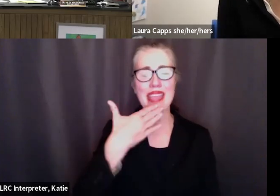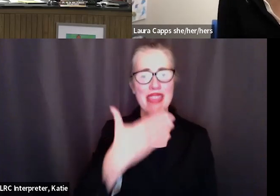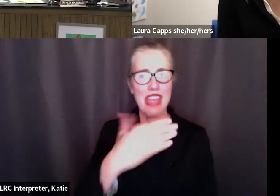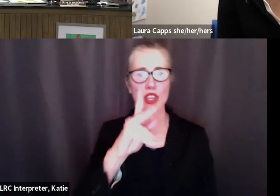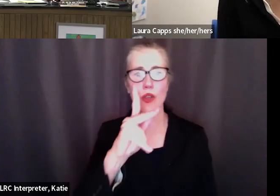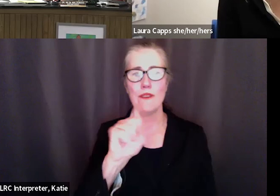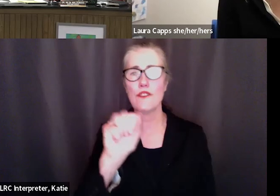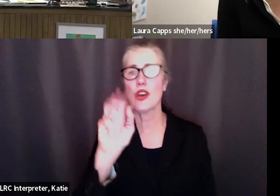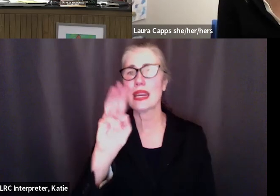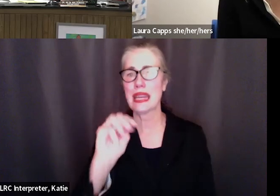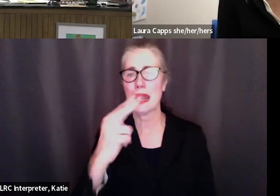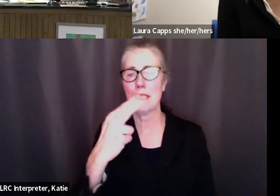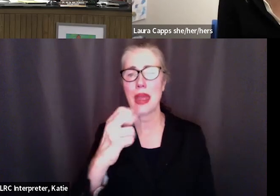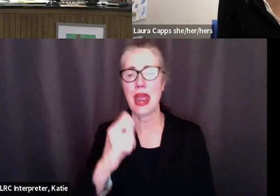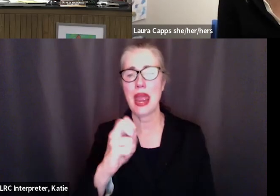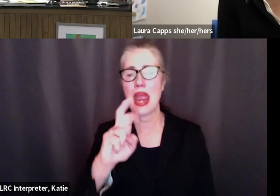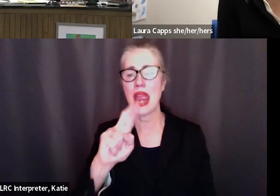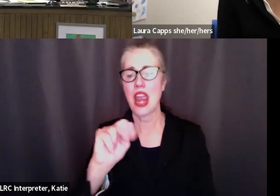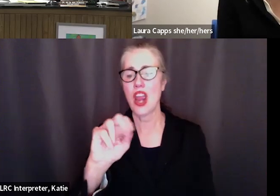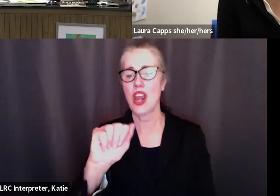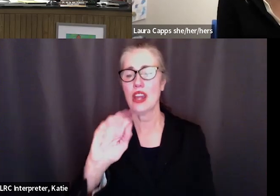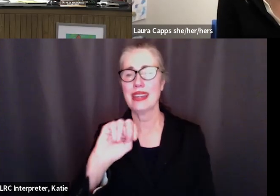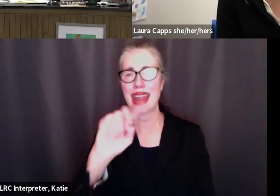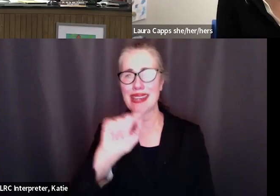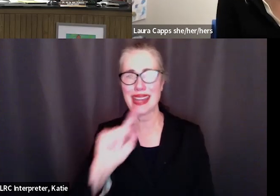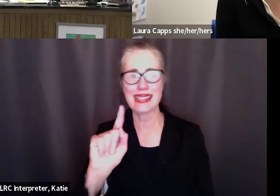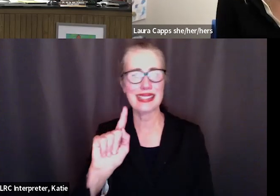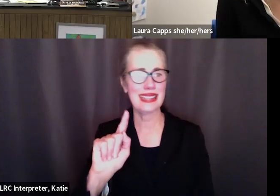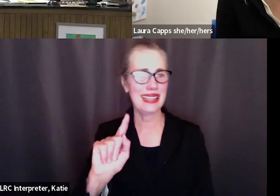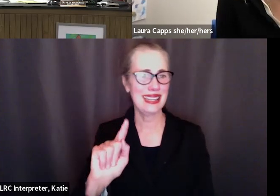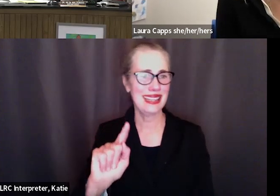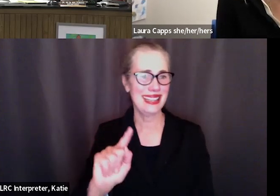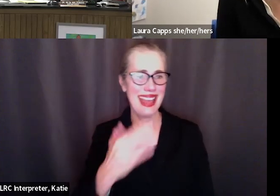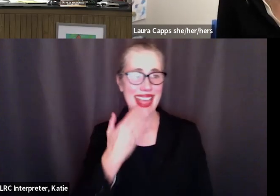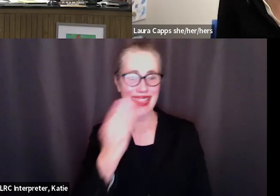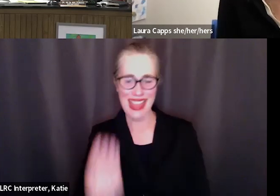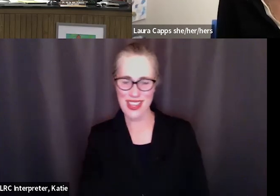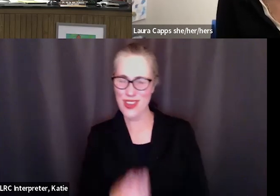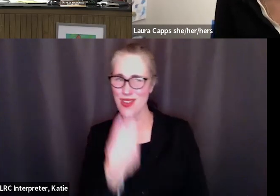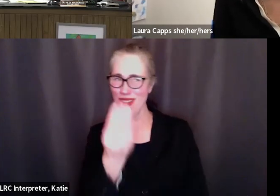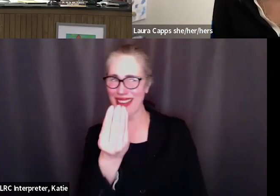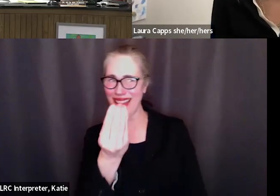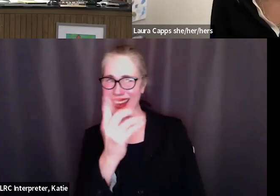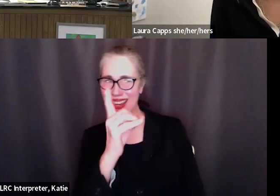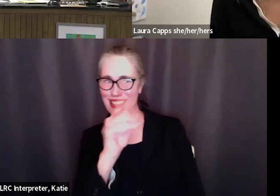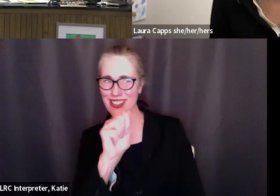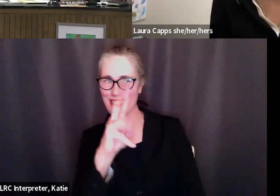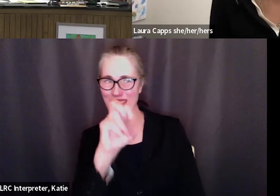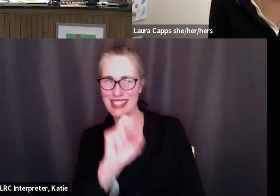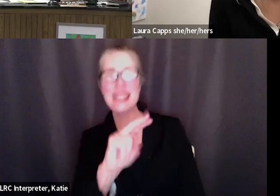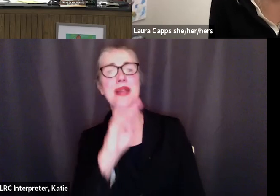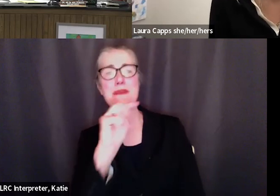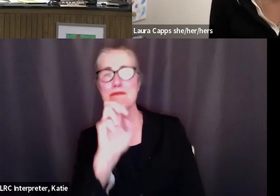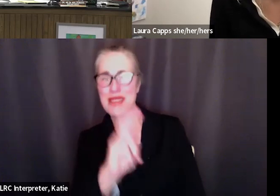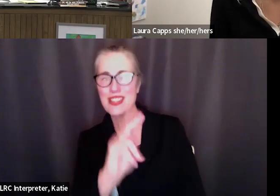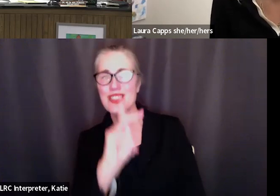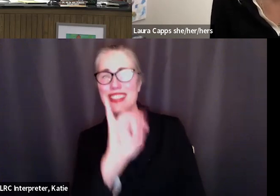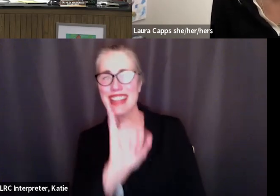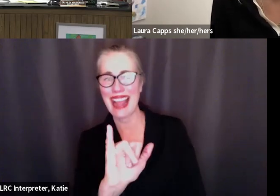you thank you all and i got it dawson mr kelly thank you